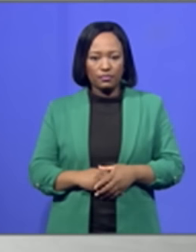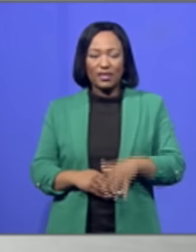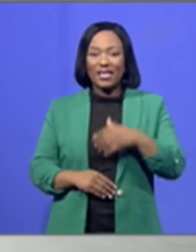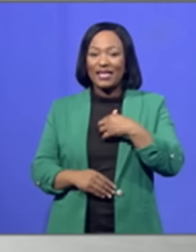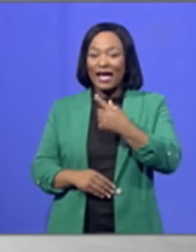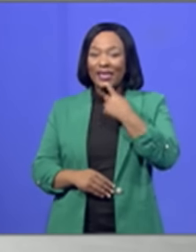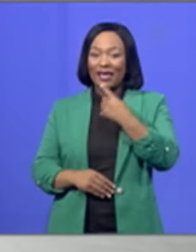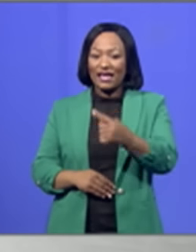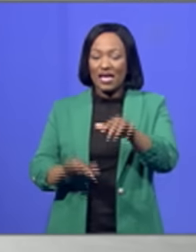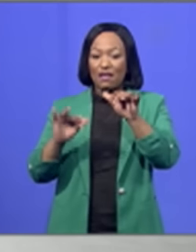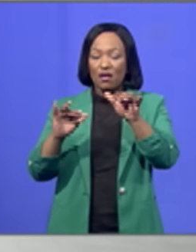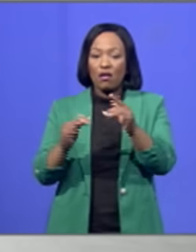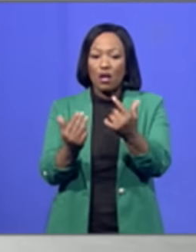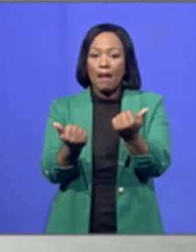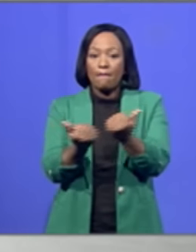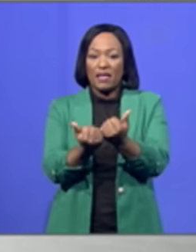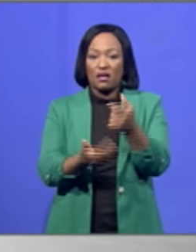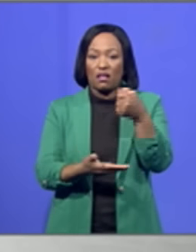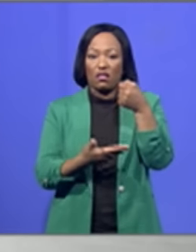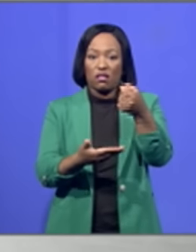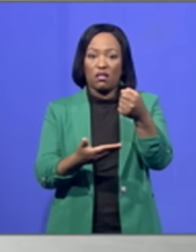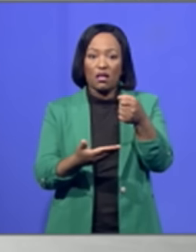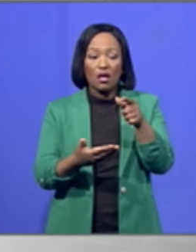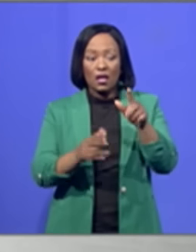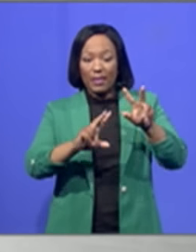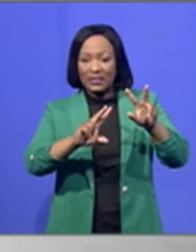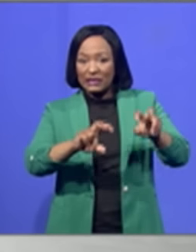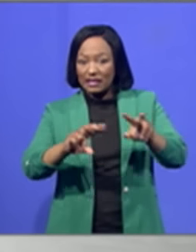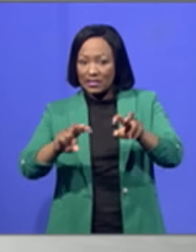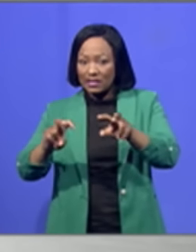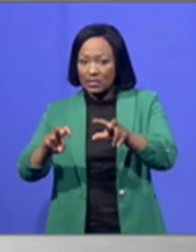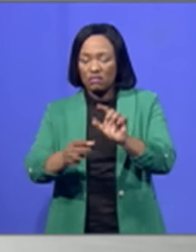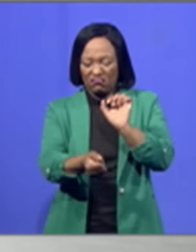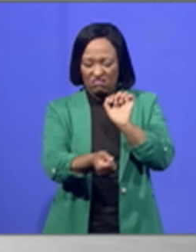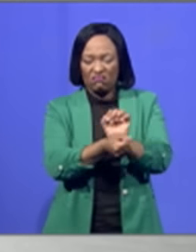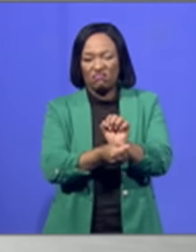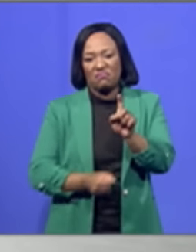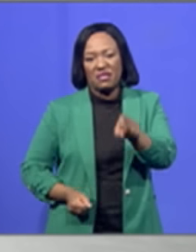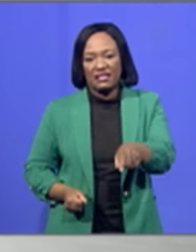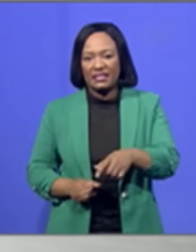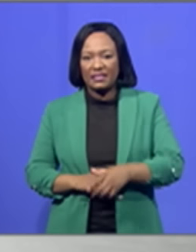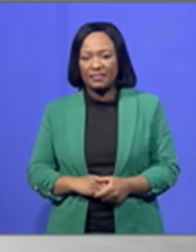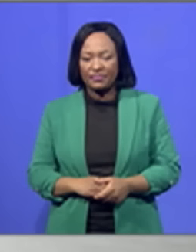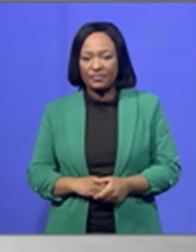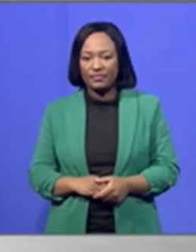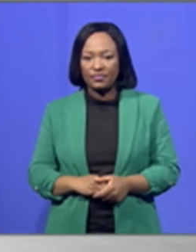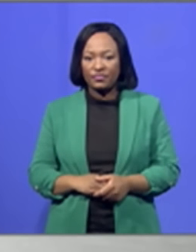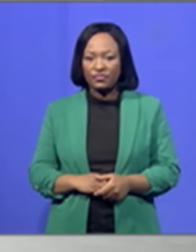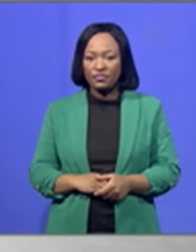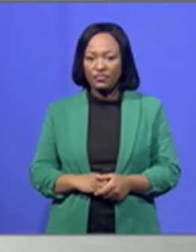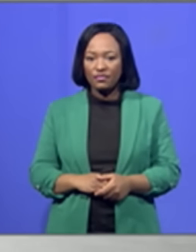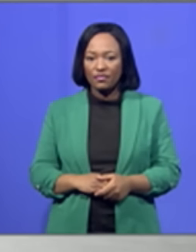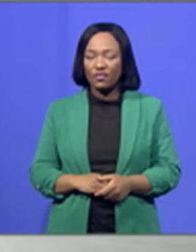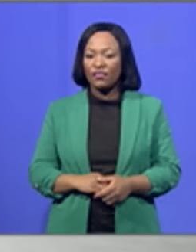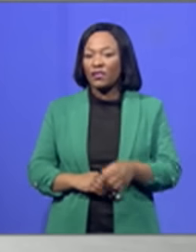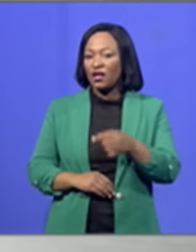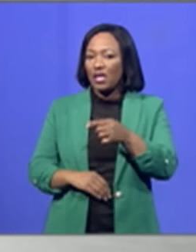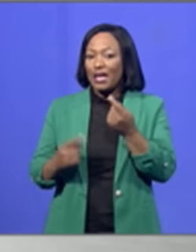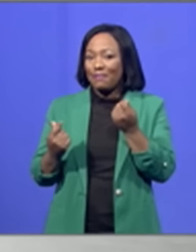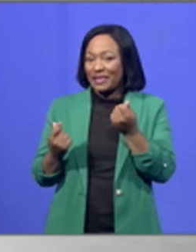mašeleng a sekhwama sa baithuti ba ba nyakišišo gomme ba go legwa. Yeo yona e tloa e le molaleng gore ge e le mašeleng a